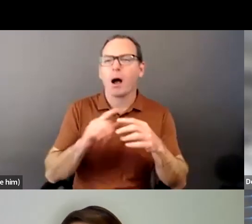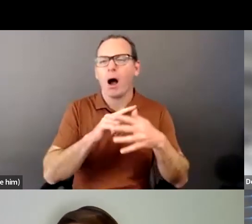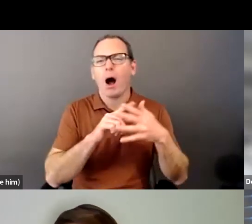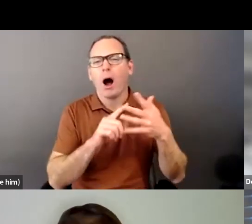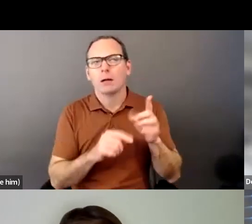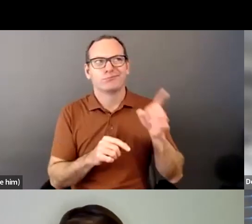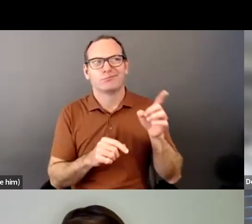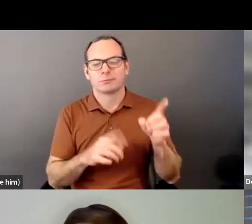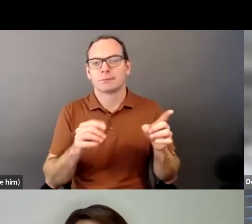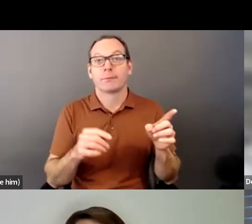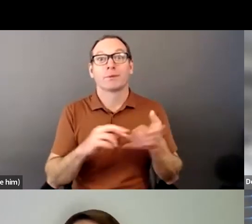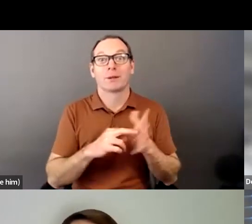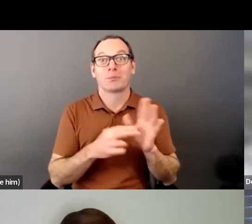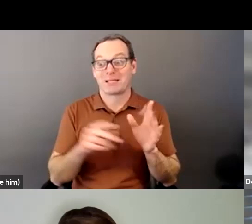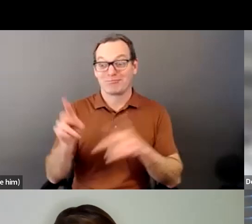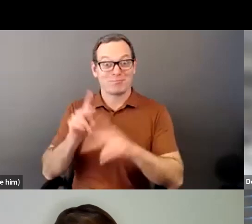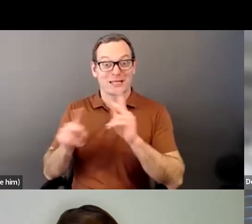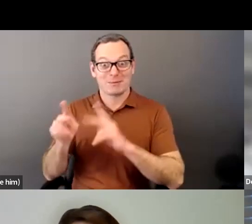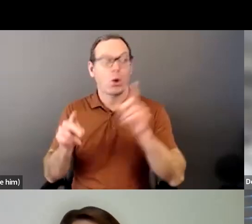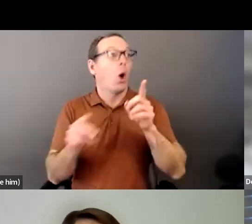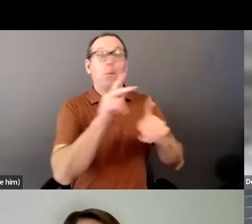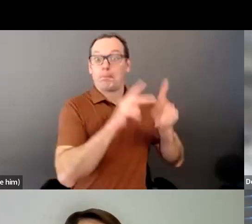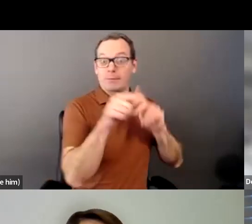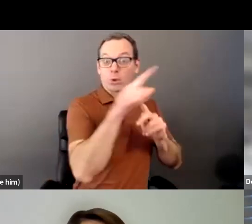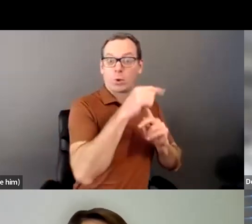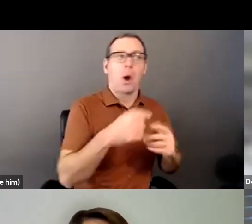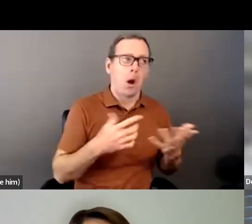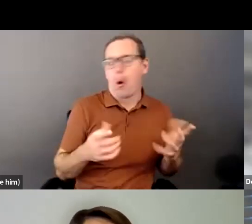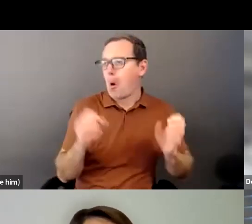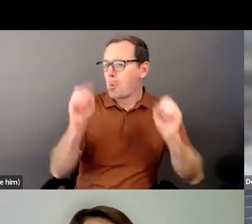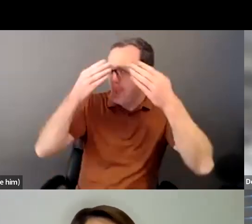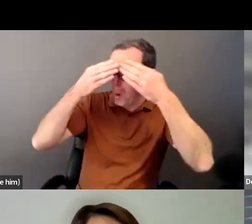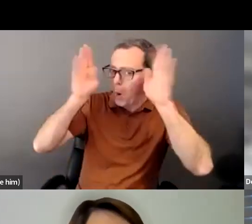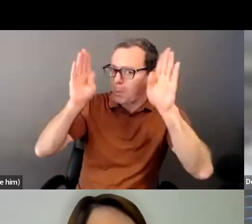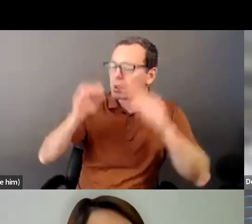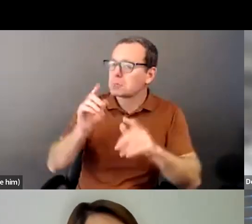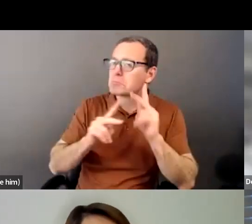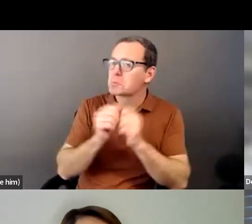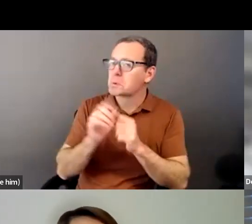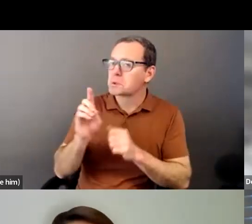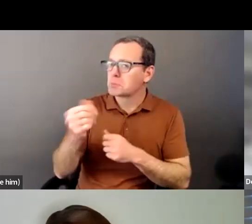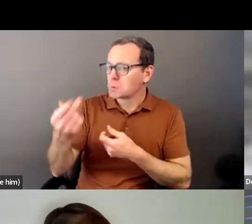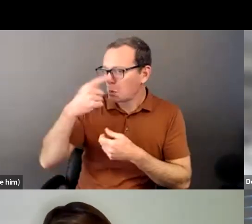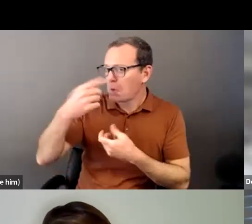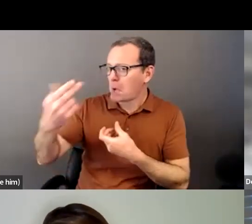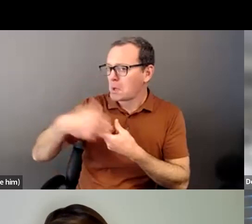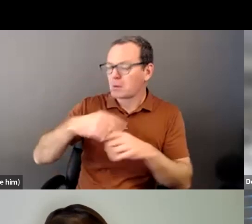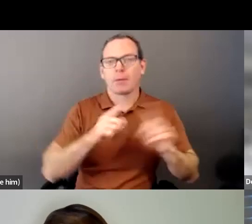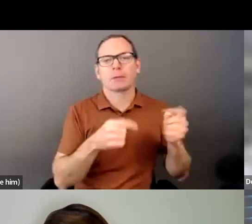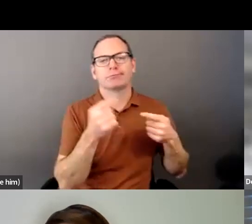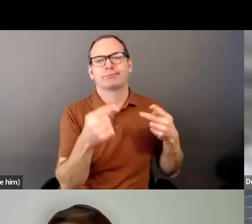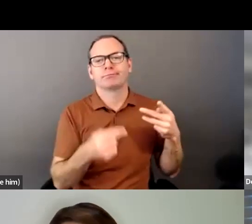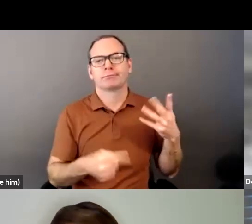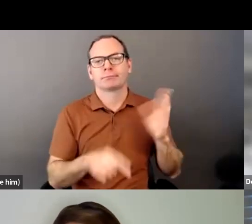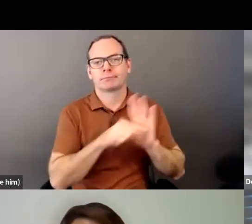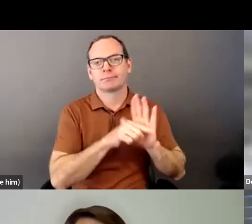people not ready to provide such opportunities. And they, because of the lack of